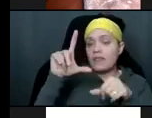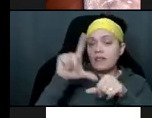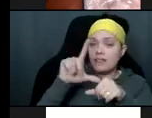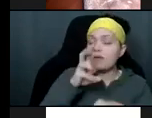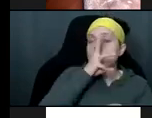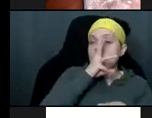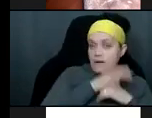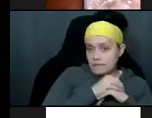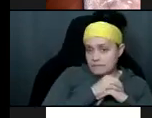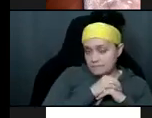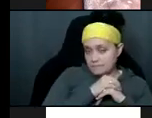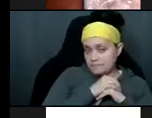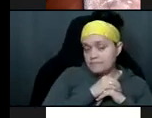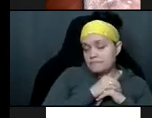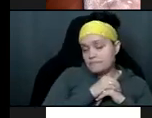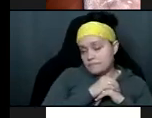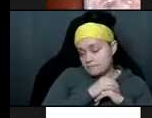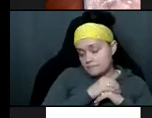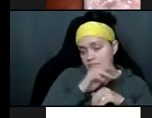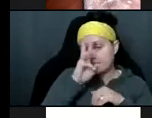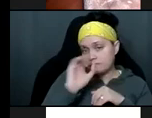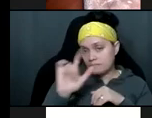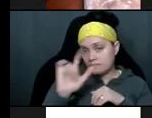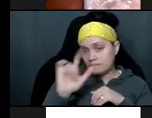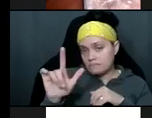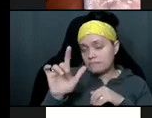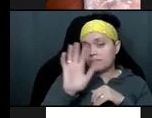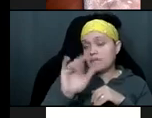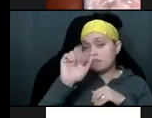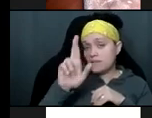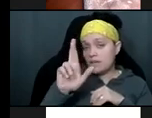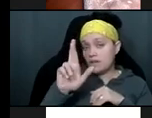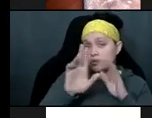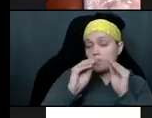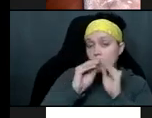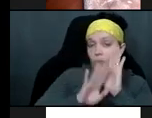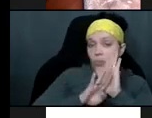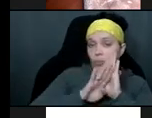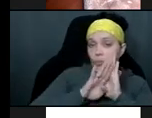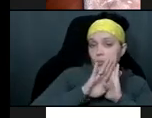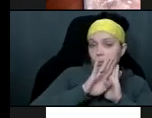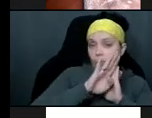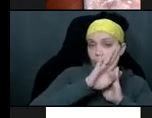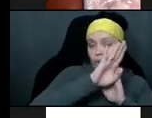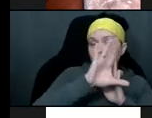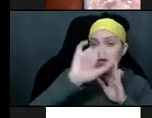water. Well, as the air goes farther up the mountain, it cools off